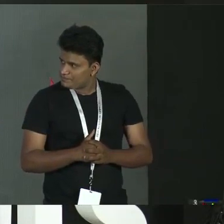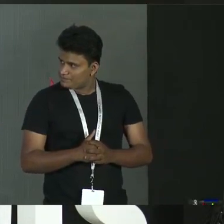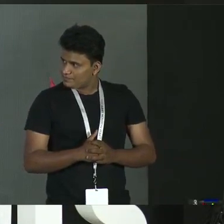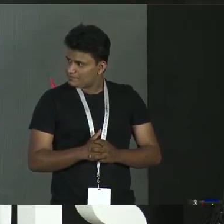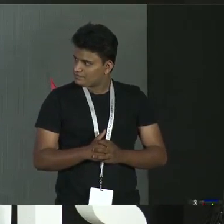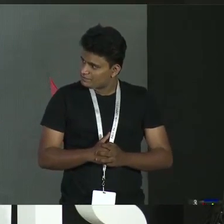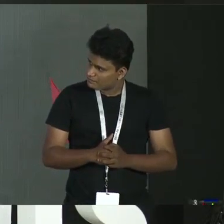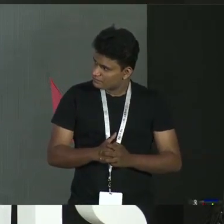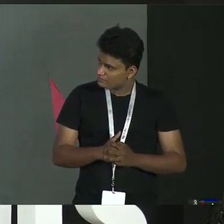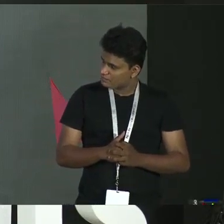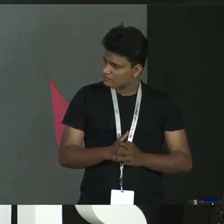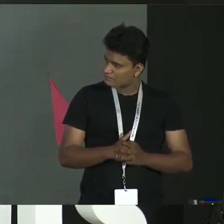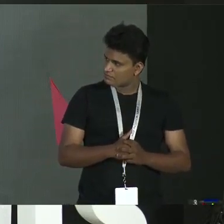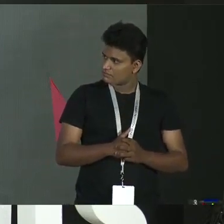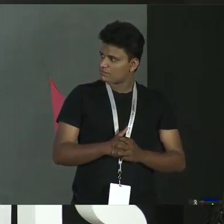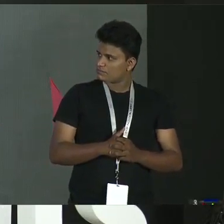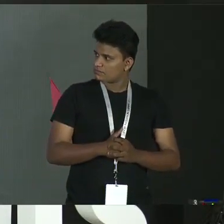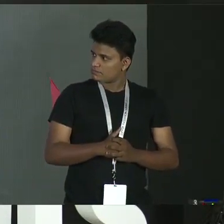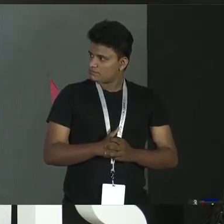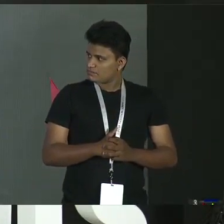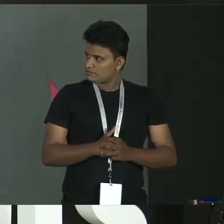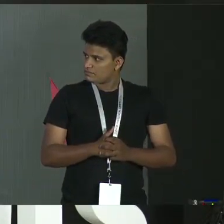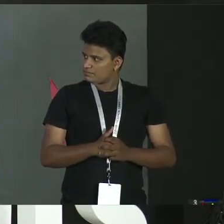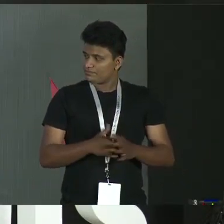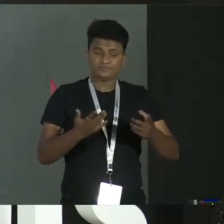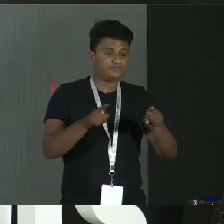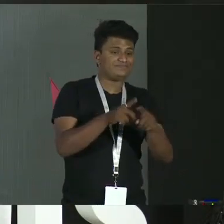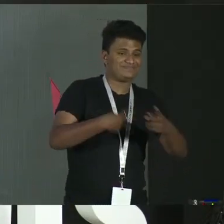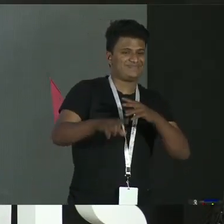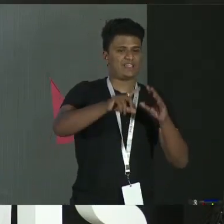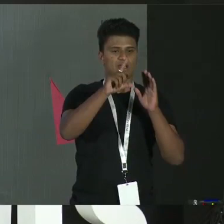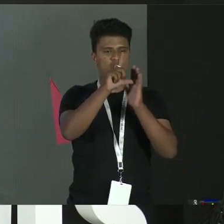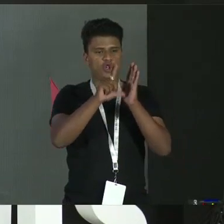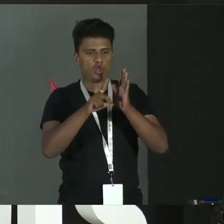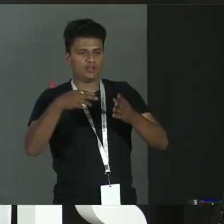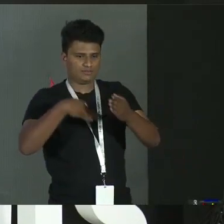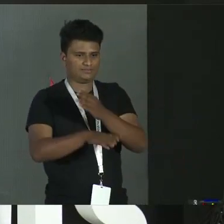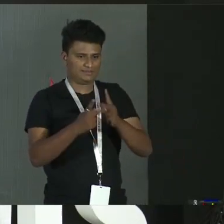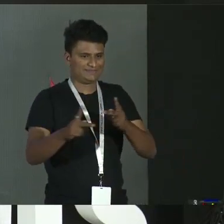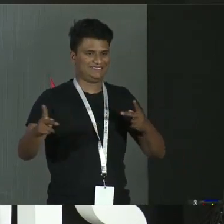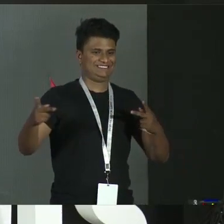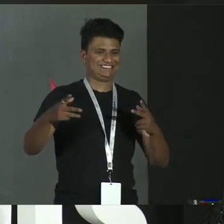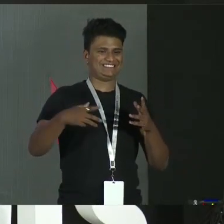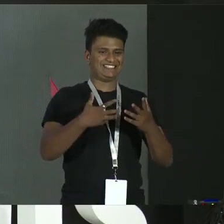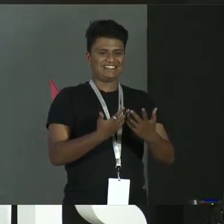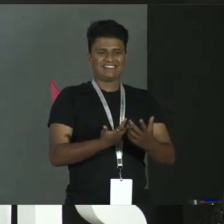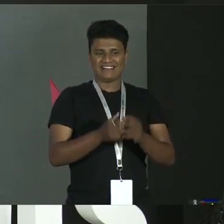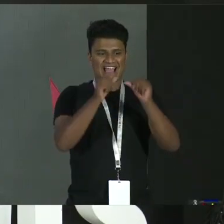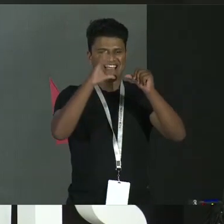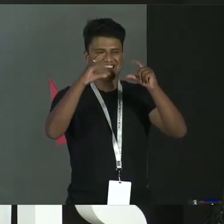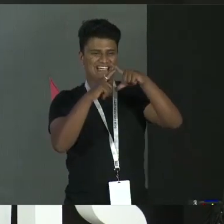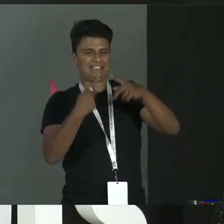with Disabilities Act, Individuals with Disabilities Education Act, United Nations Convention on the Rights of Persons with